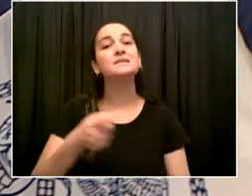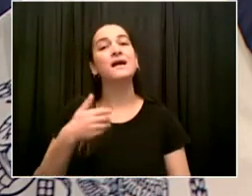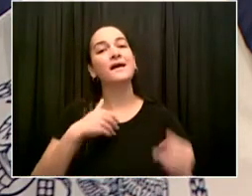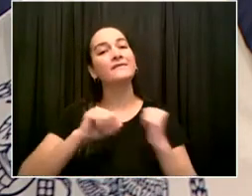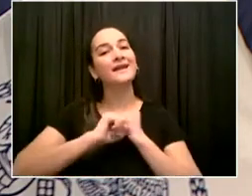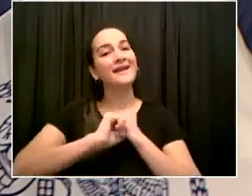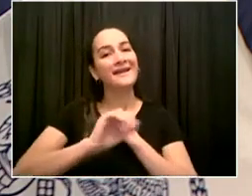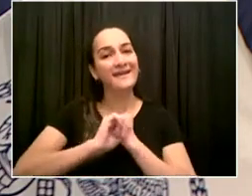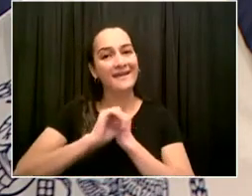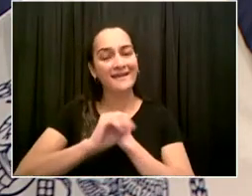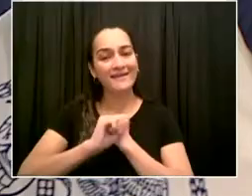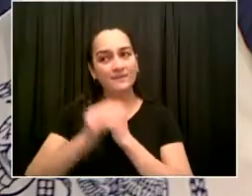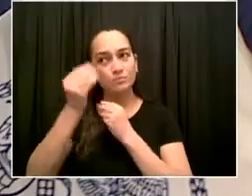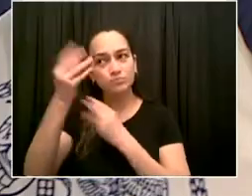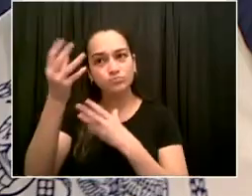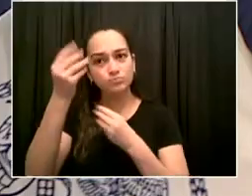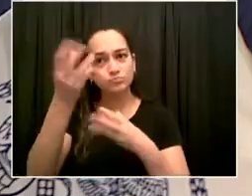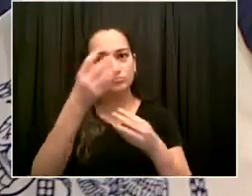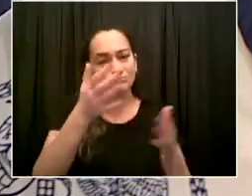word out to all New Yorkers.